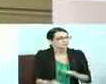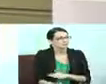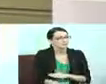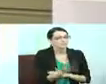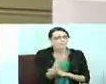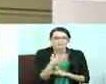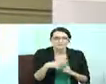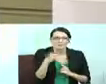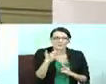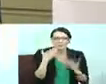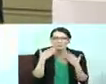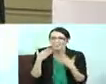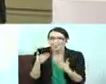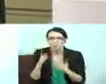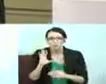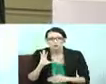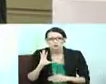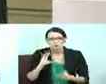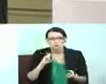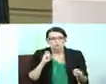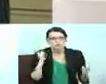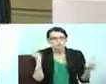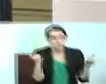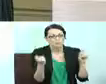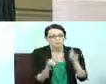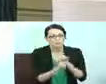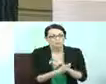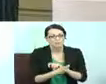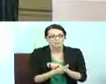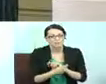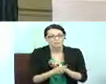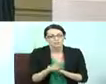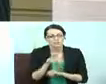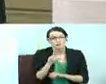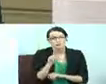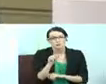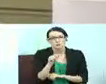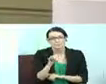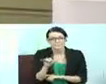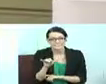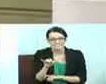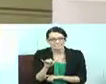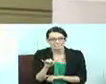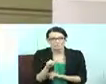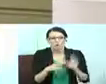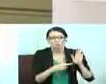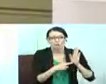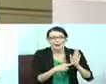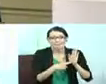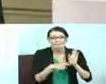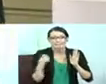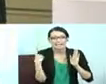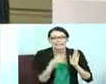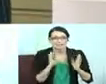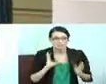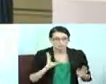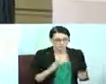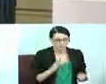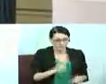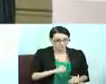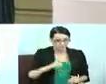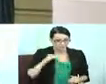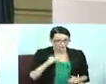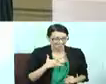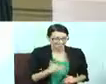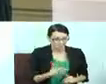special thank you to Transformation Unity for representing us at the recent Trans Pride